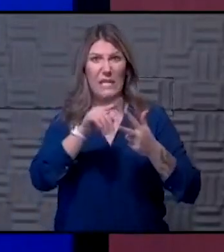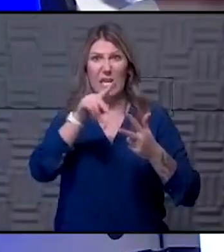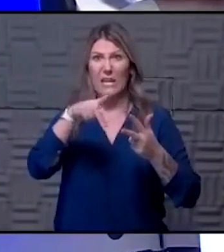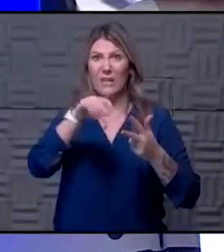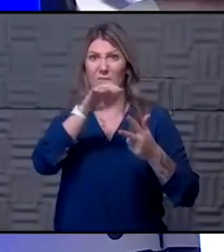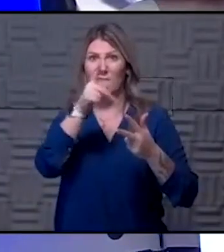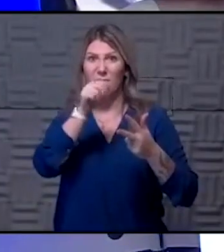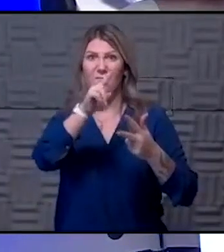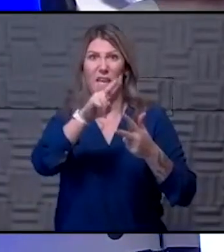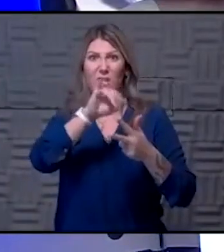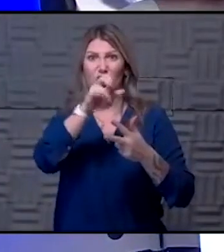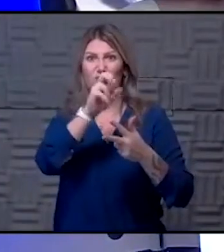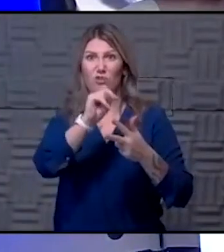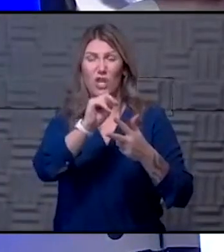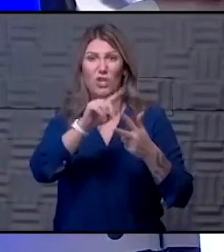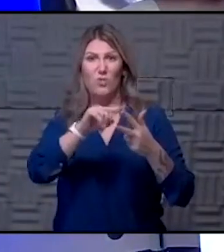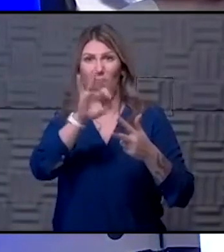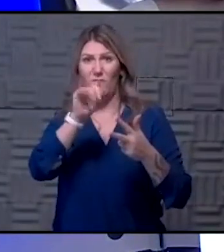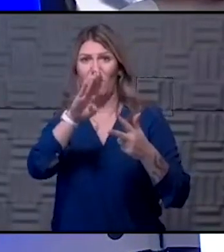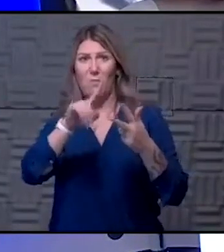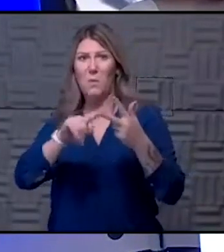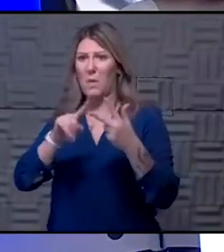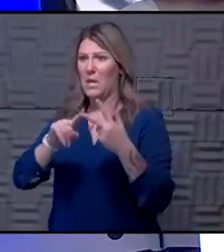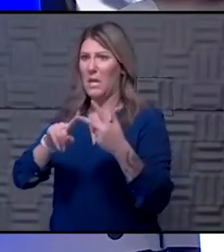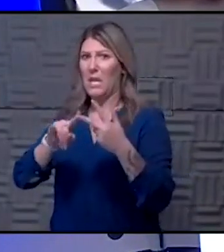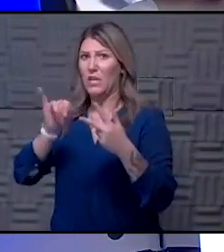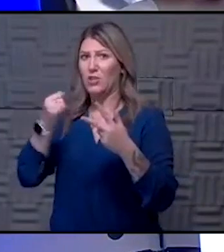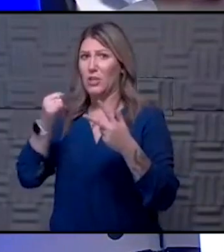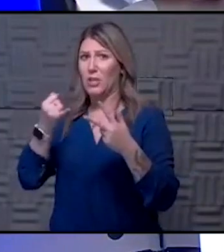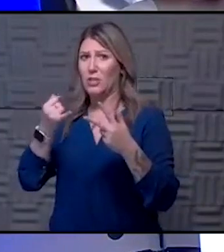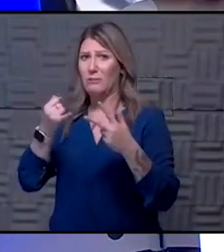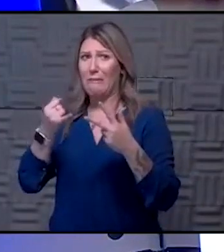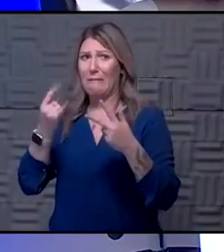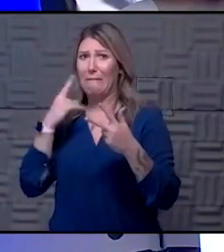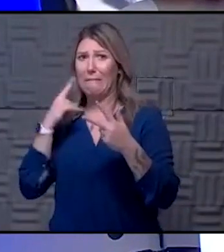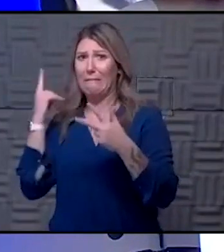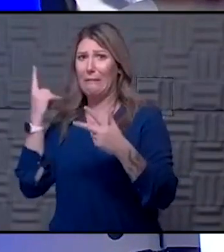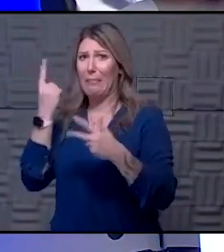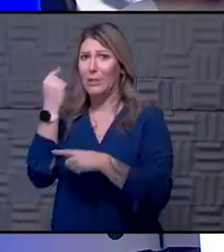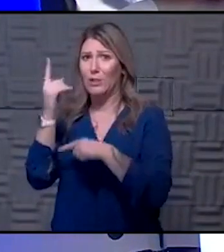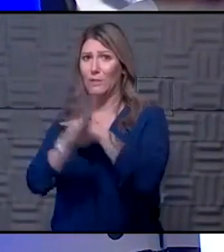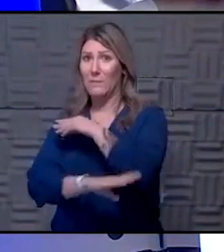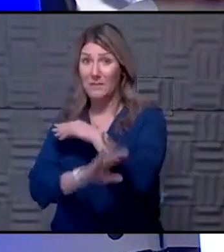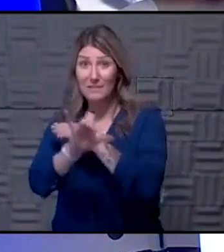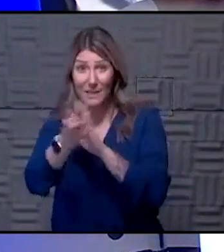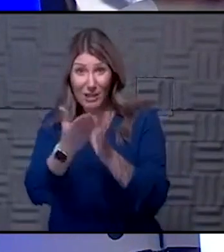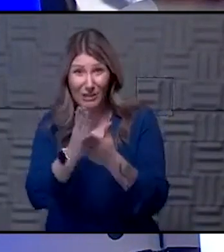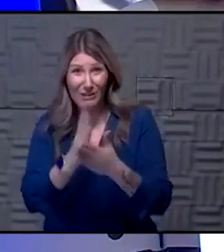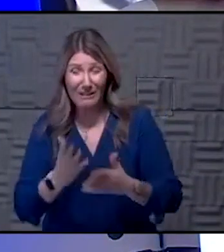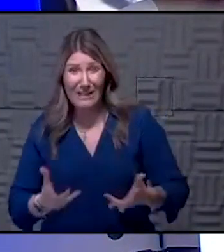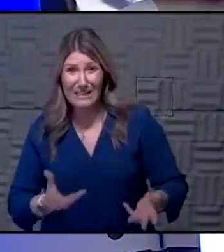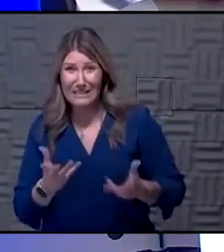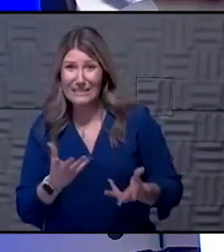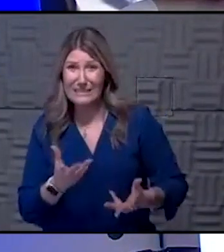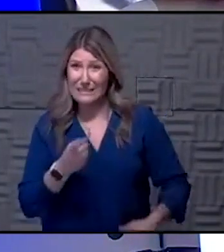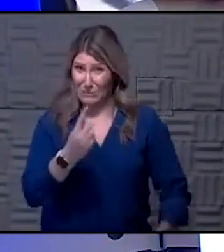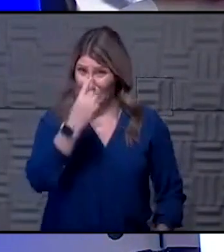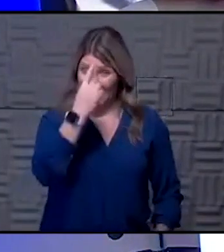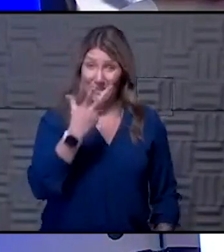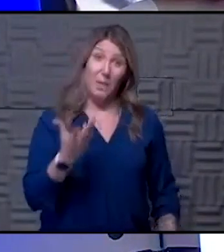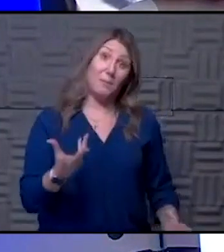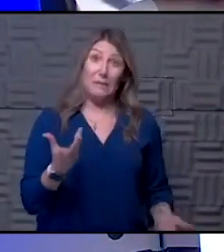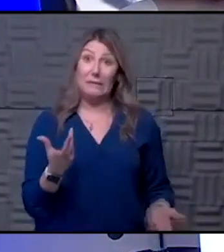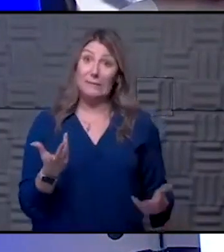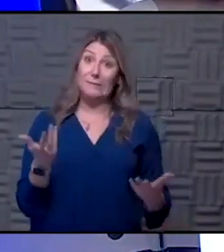Pfizer in January and February. She's wondering, is that okay? think that's okay. Yeah. Don't you think, Hawk? Yeah, if she's still